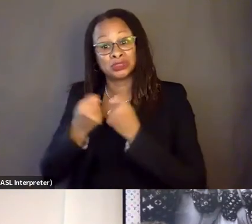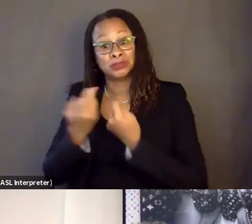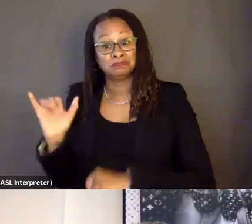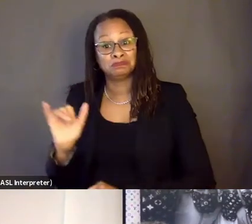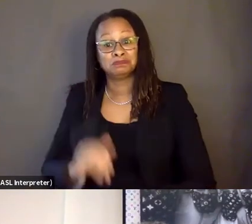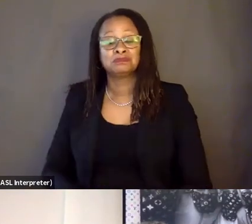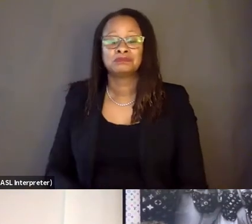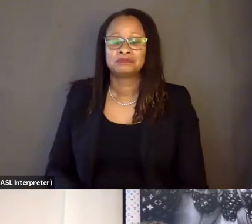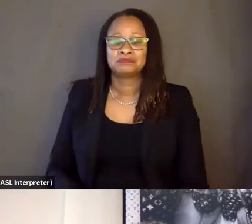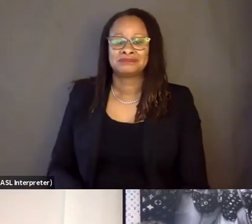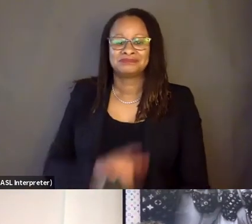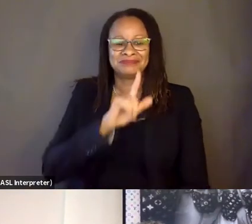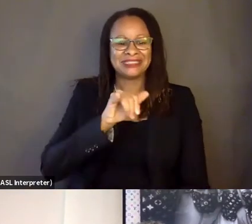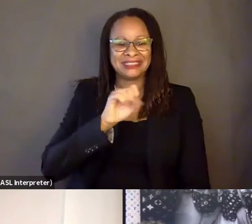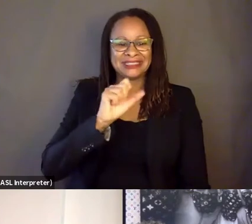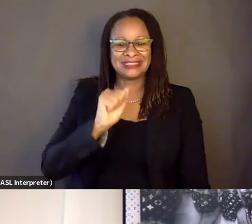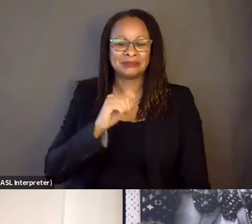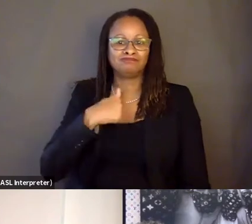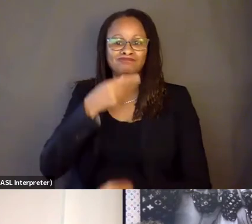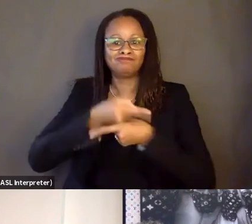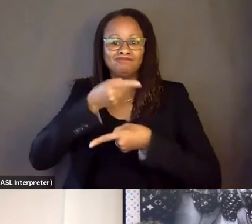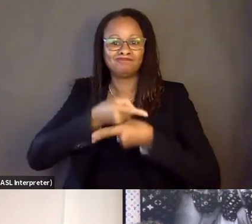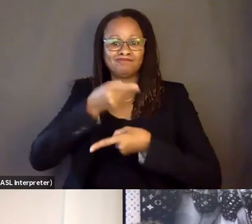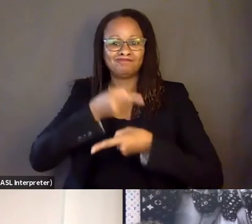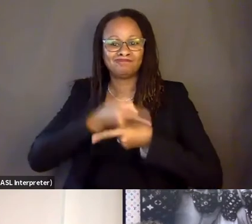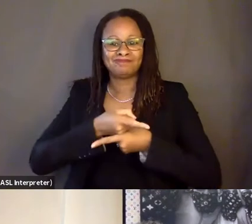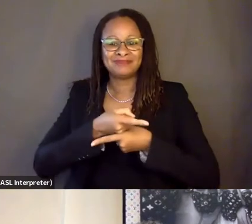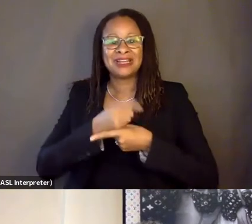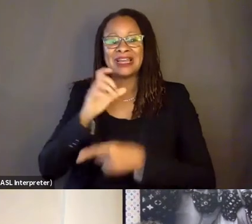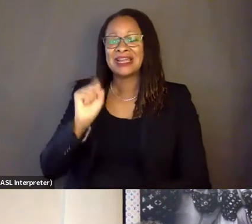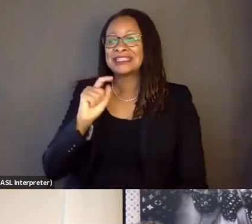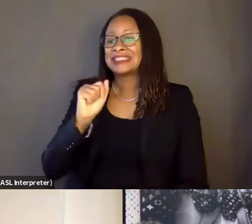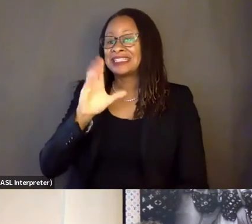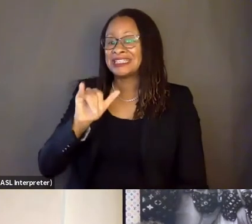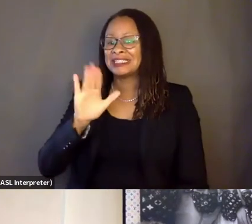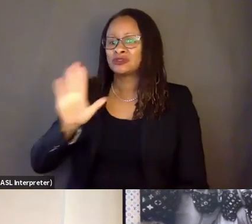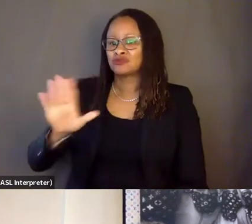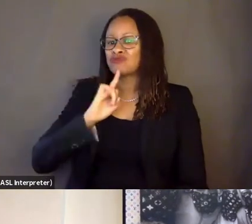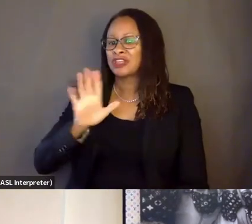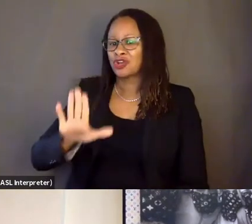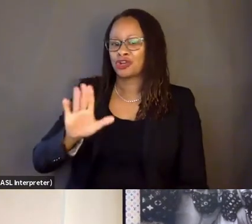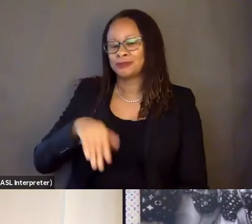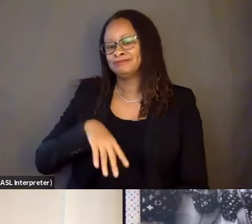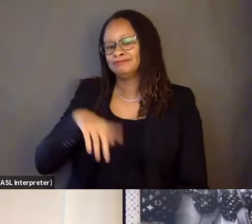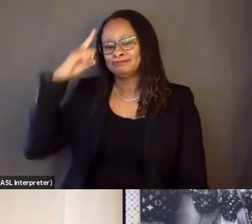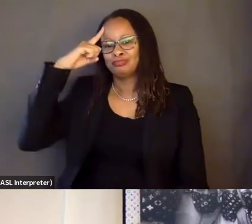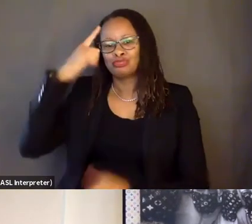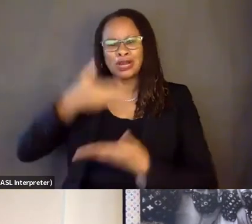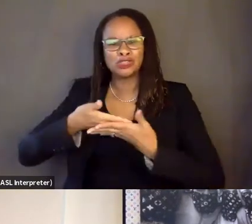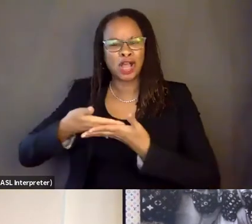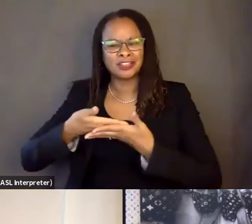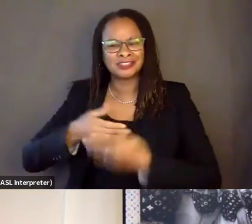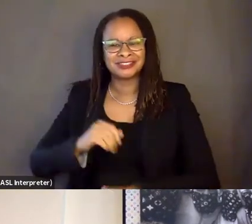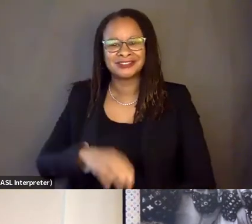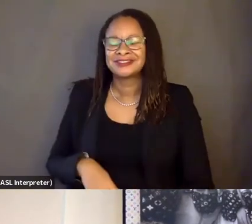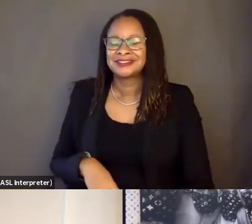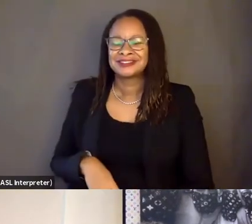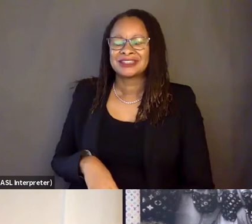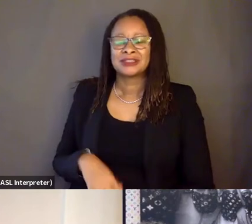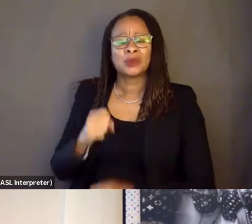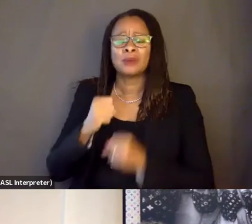Well, yeah, Lisa had it right that it was, you know, Stacey's brainchild. Of course, so many of us have been